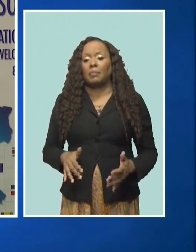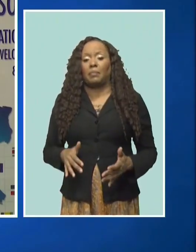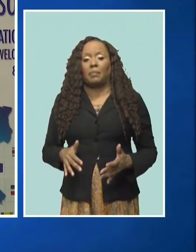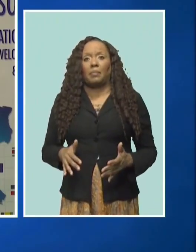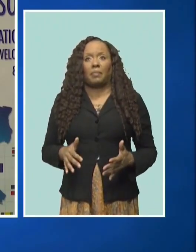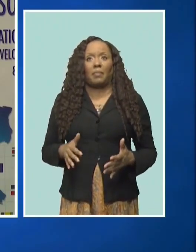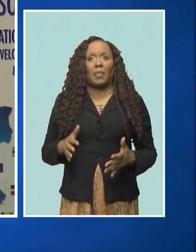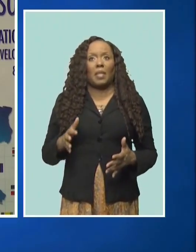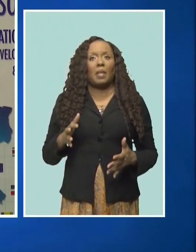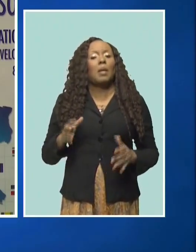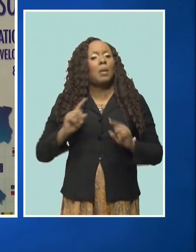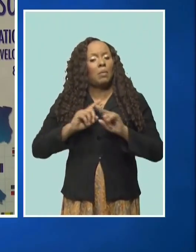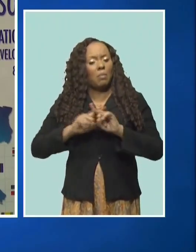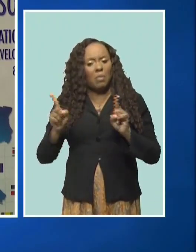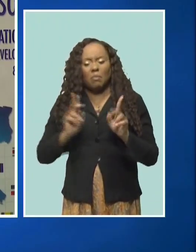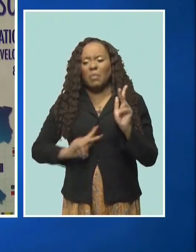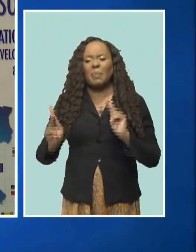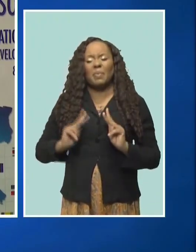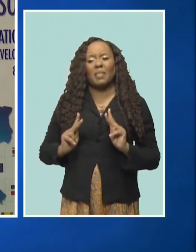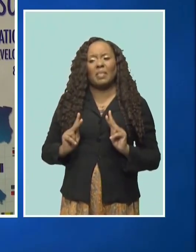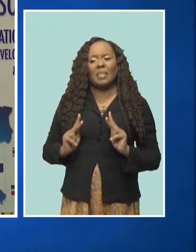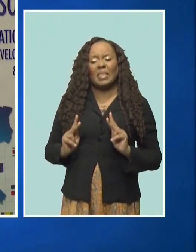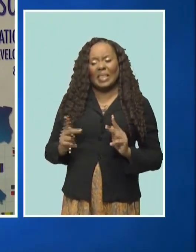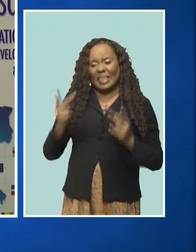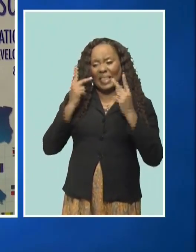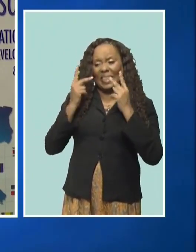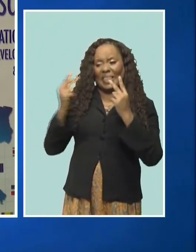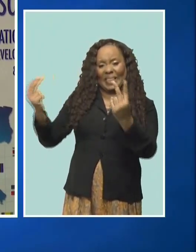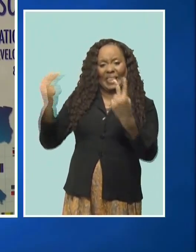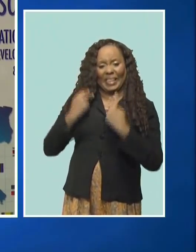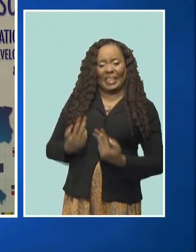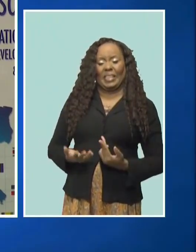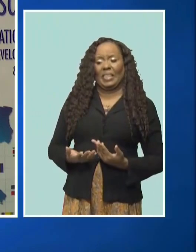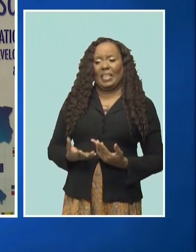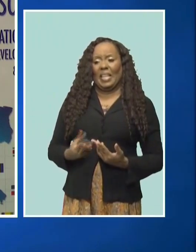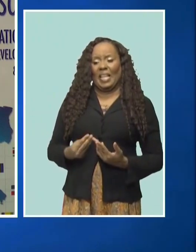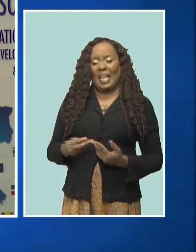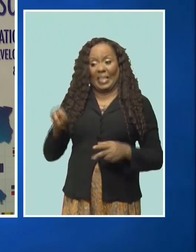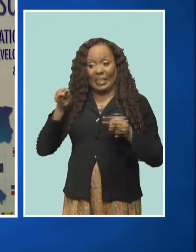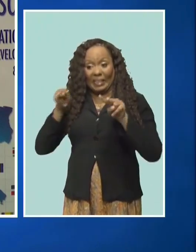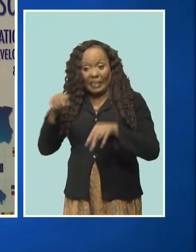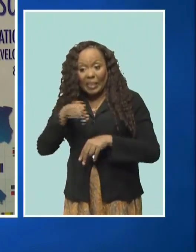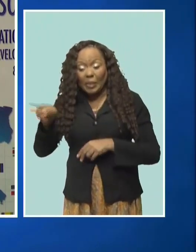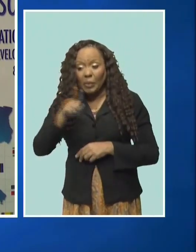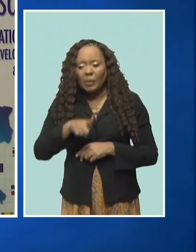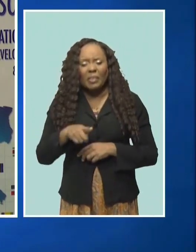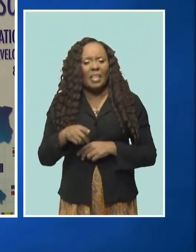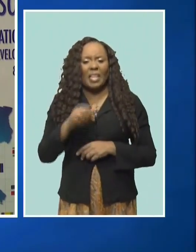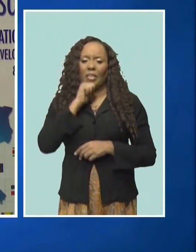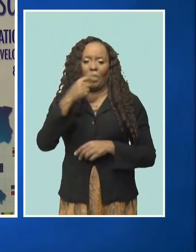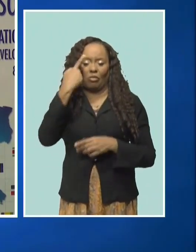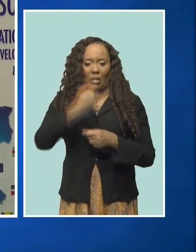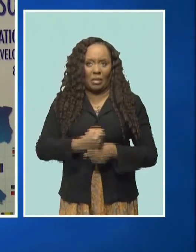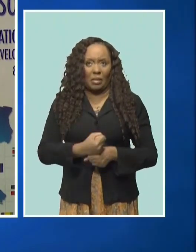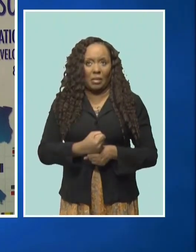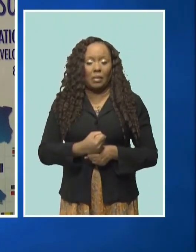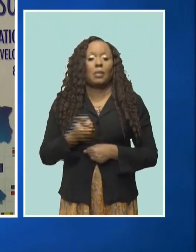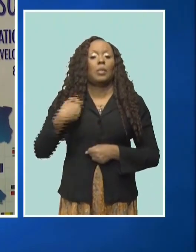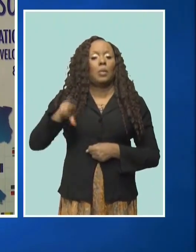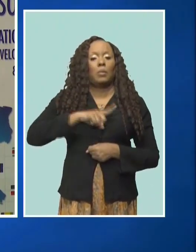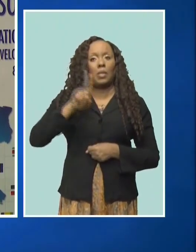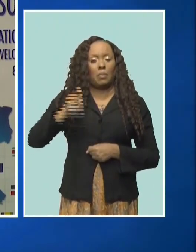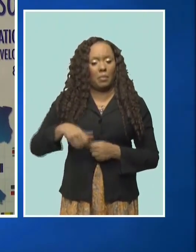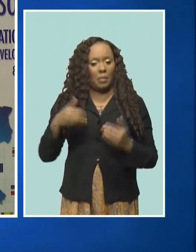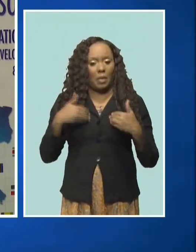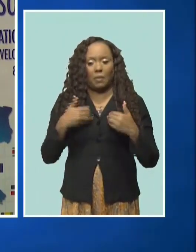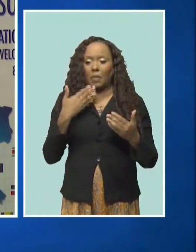and distrust. It is incumbent upon us to ensure that our voices are heard and that our sector is organized to have a real